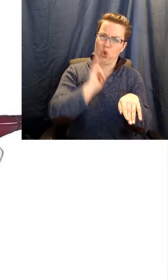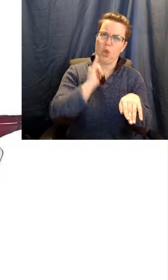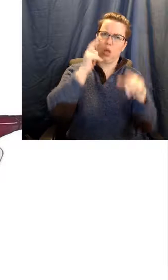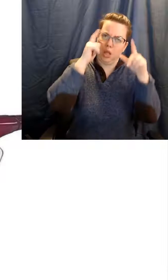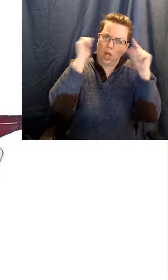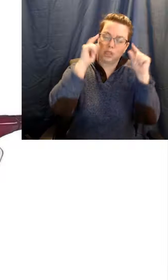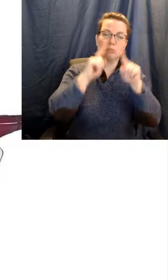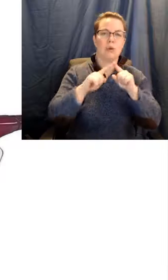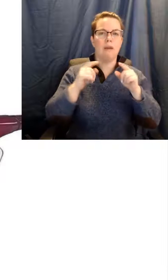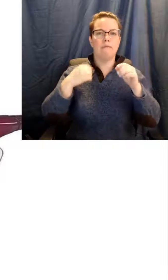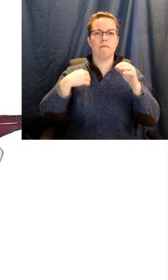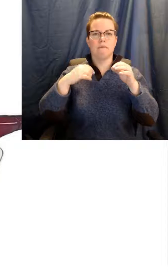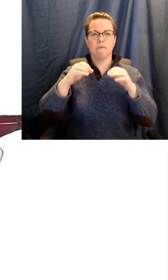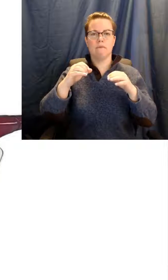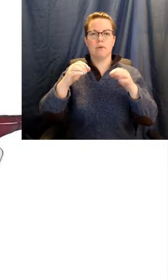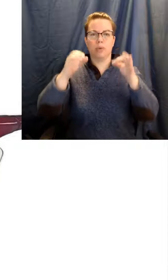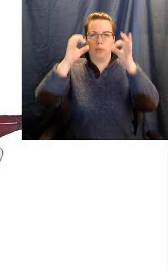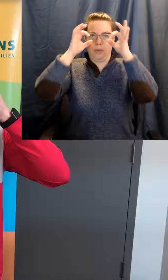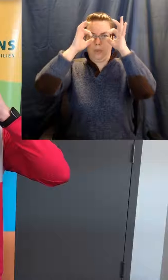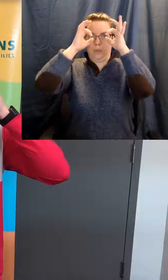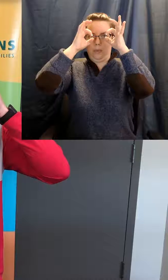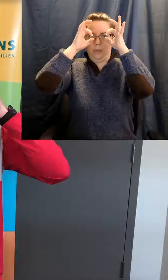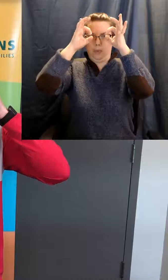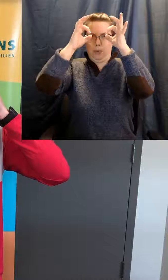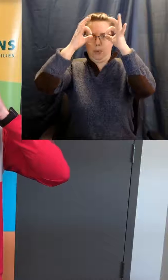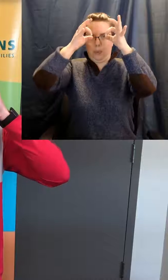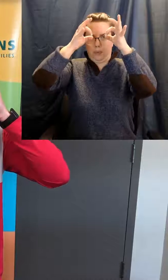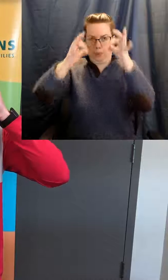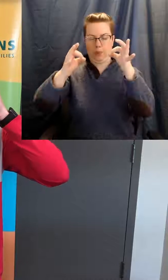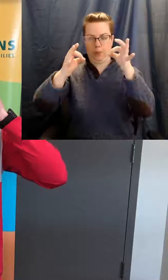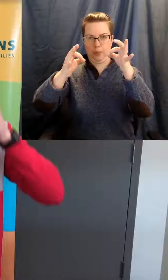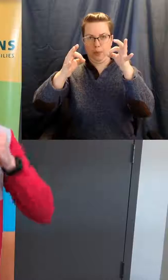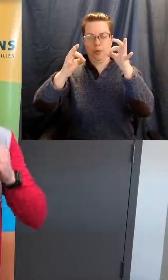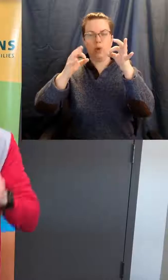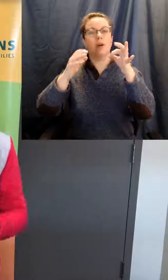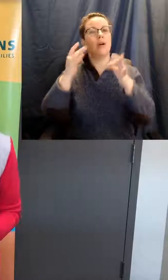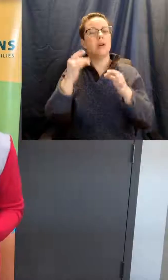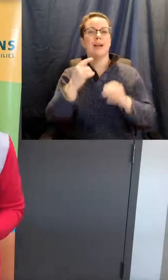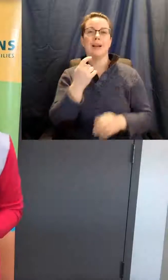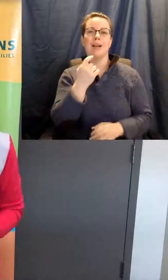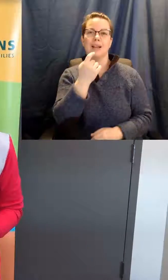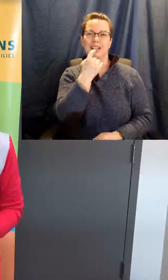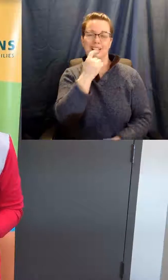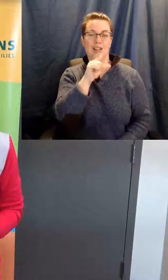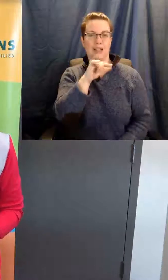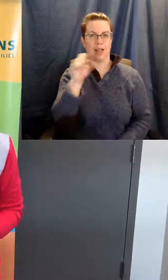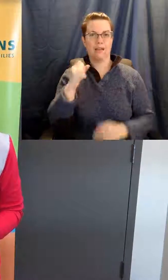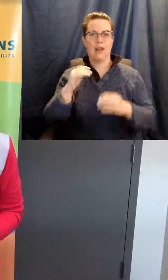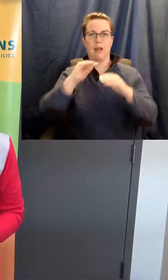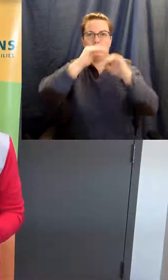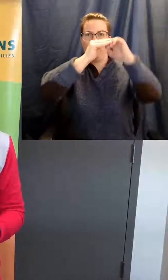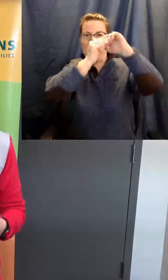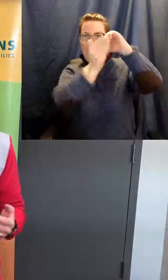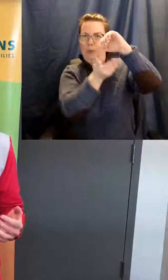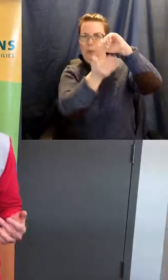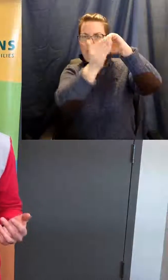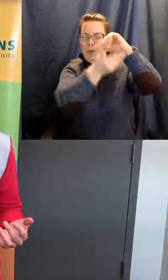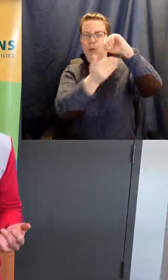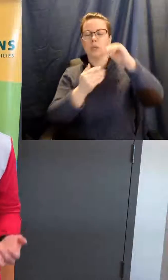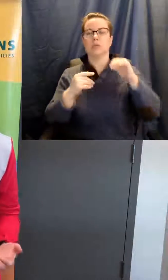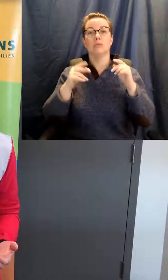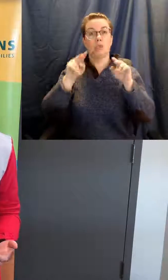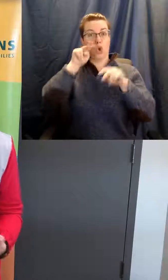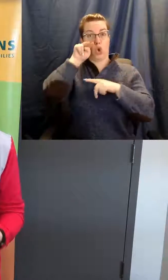straight ahead, but then the light reflects up and into your glasses to allow you to look down without putting your head down. So that's